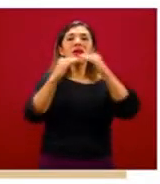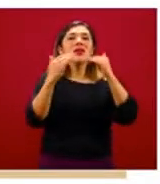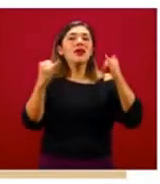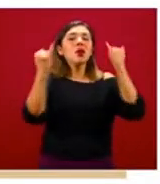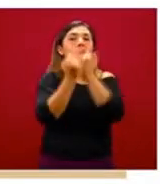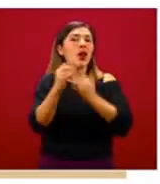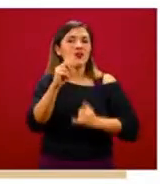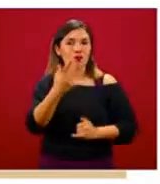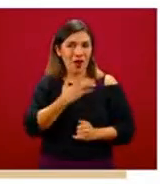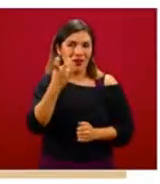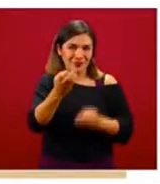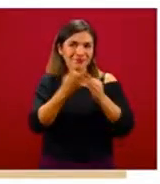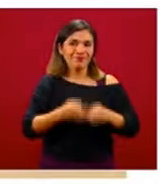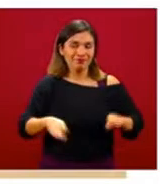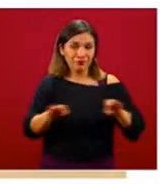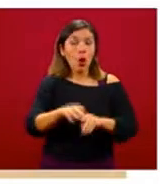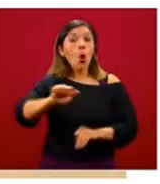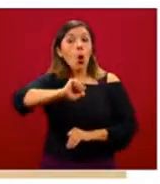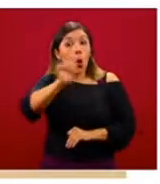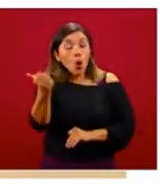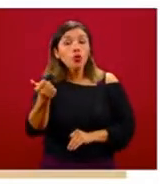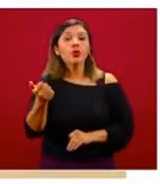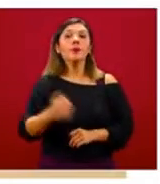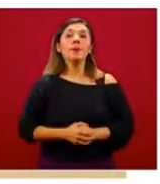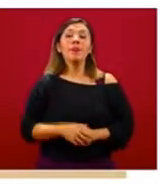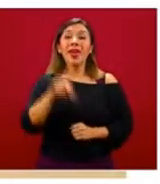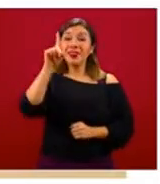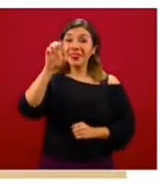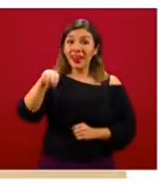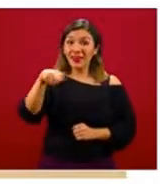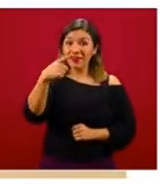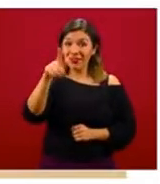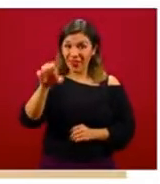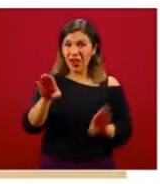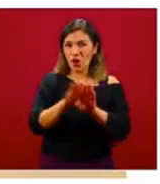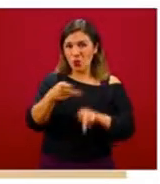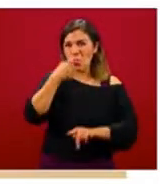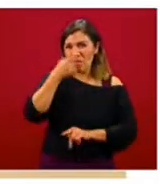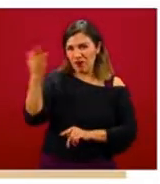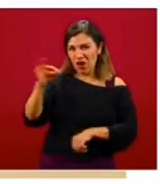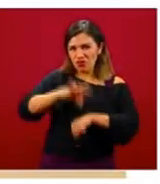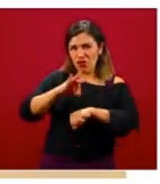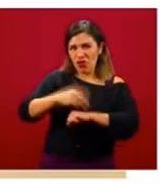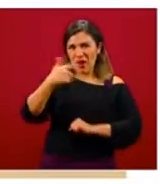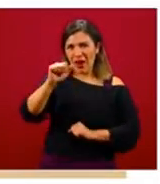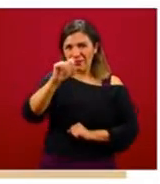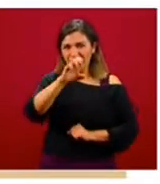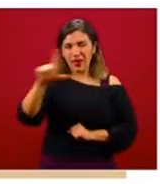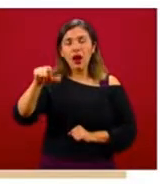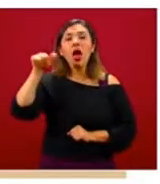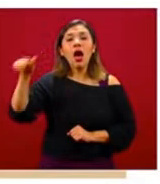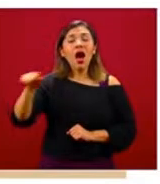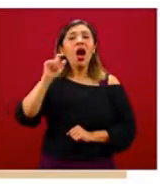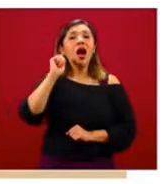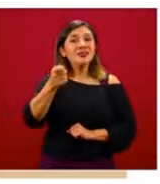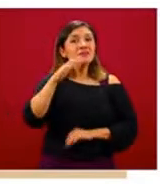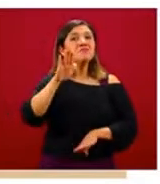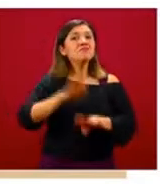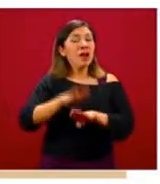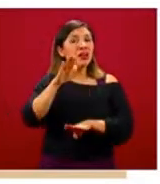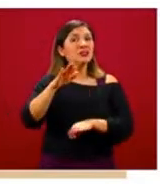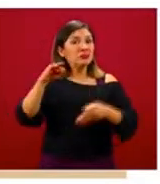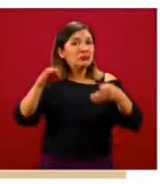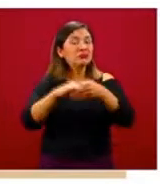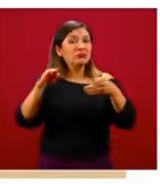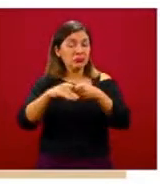So this also has to do, of course, with the inequality of the population. As Dr. Lopez Gatell mentioned,